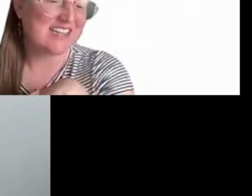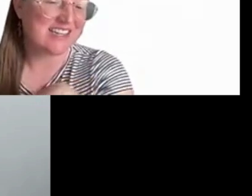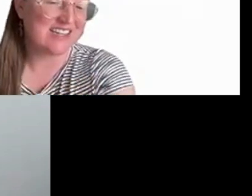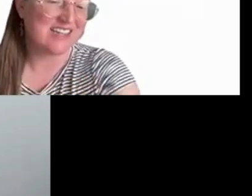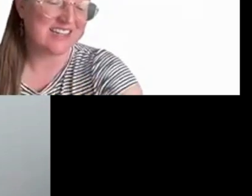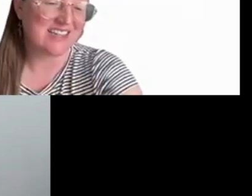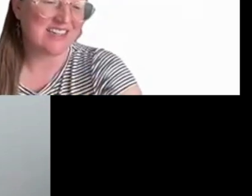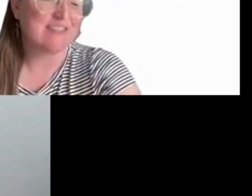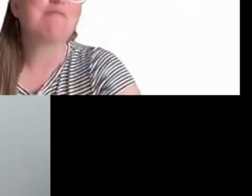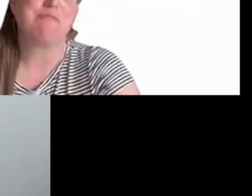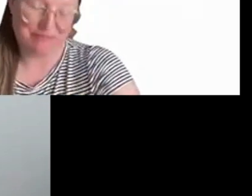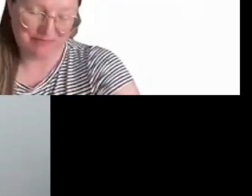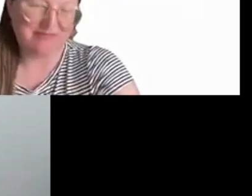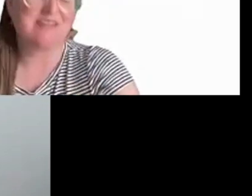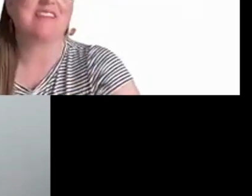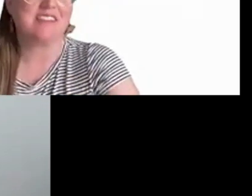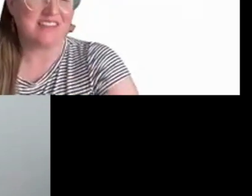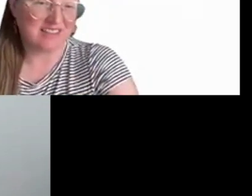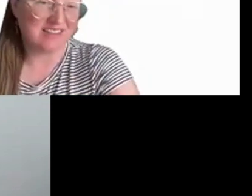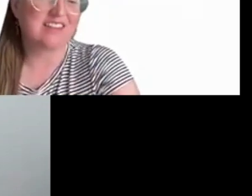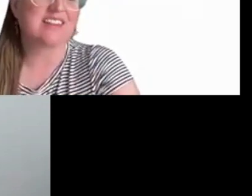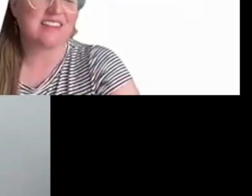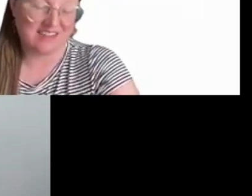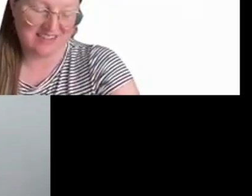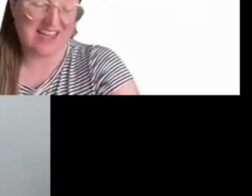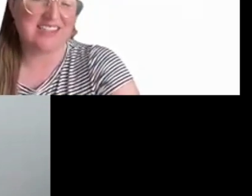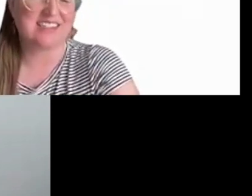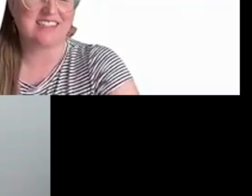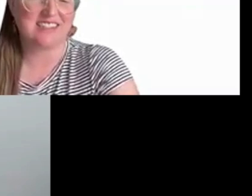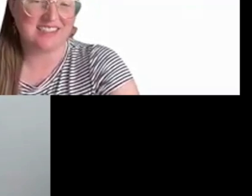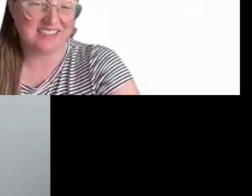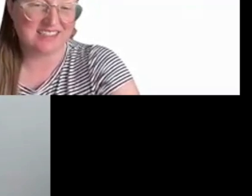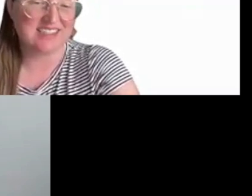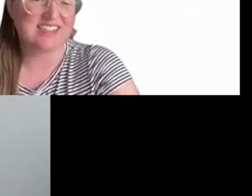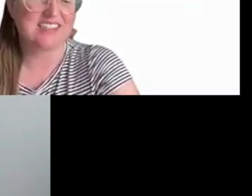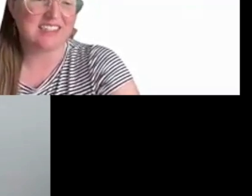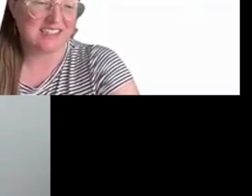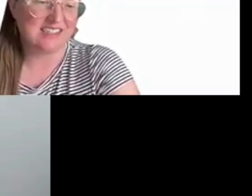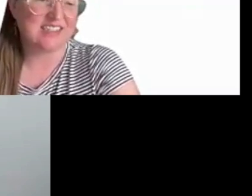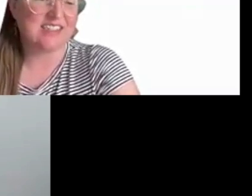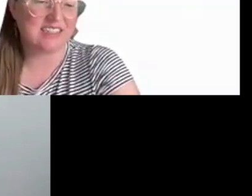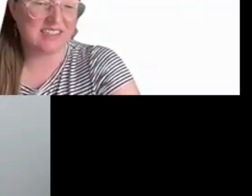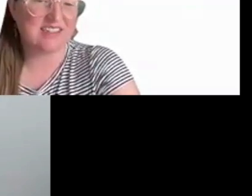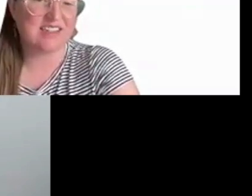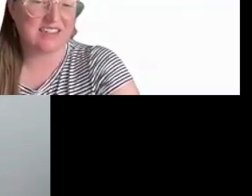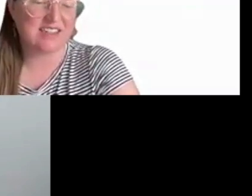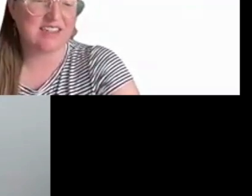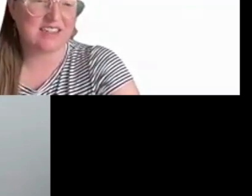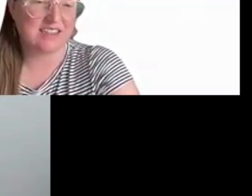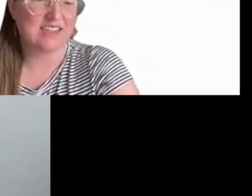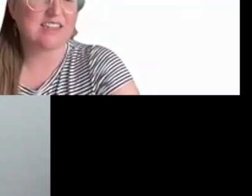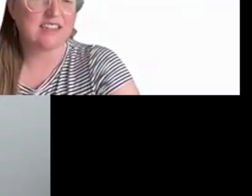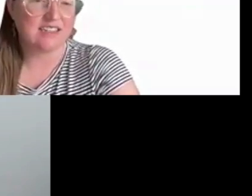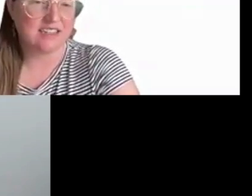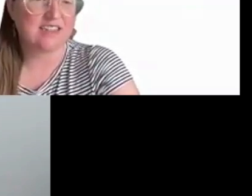are quite a few plans out there that have a similar focus. Just like you just mentioned, the Wellness Recovery Action